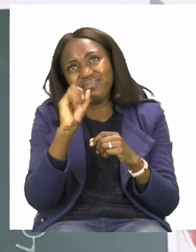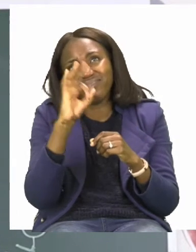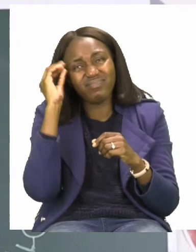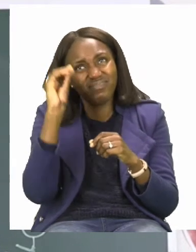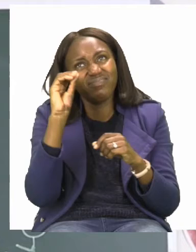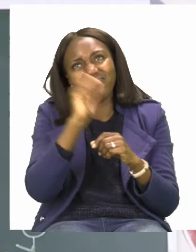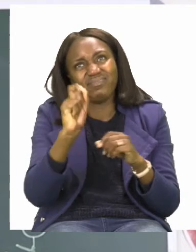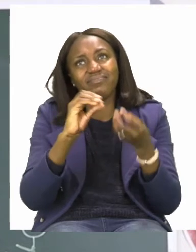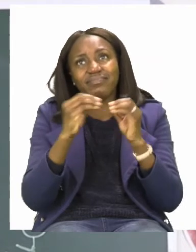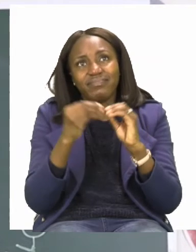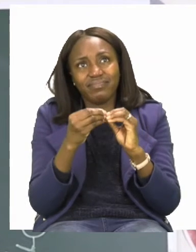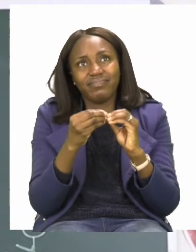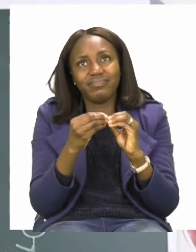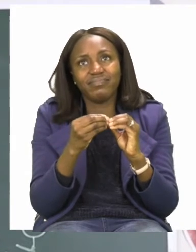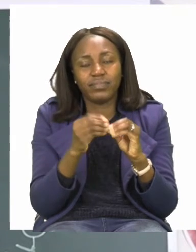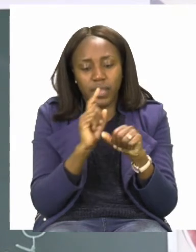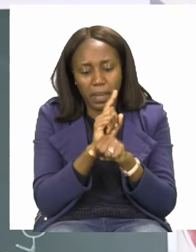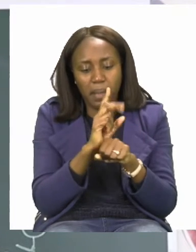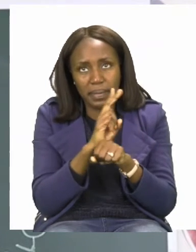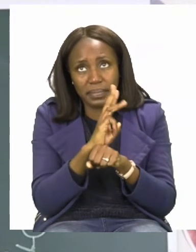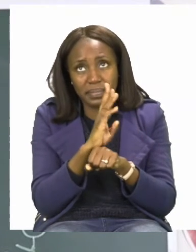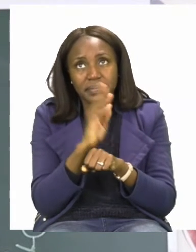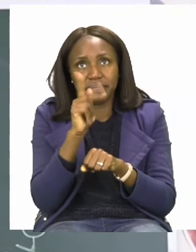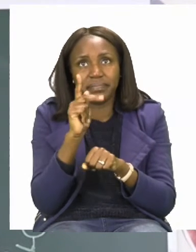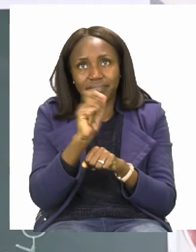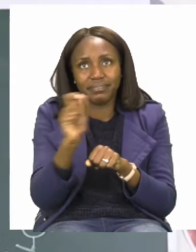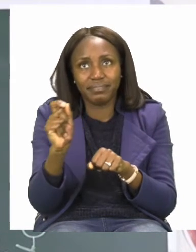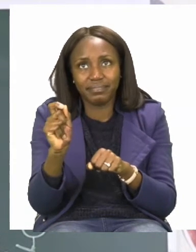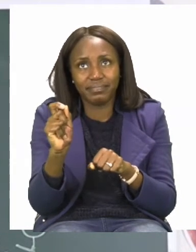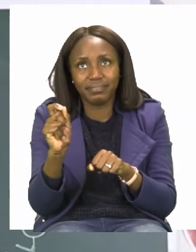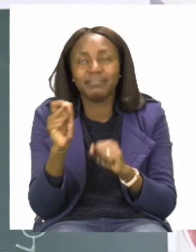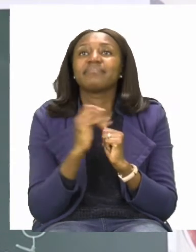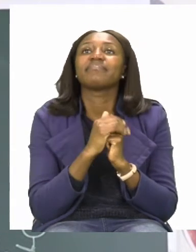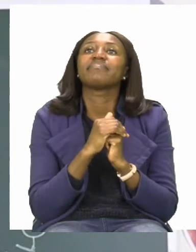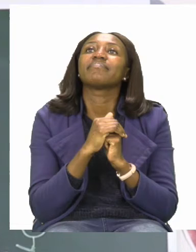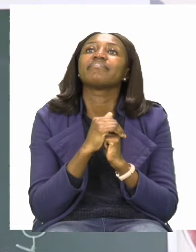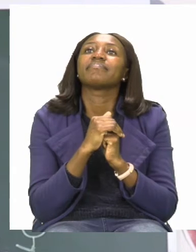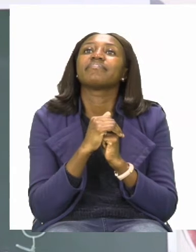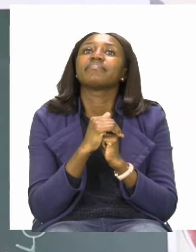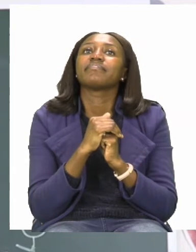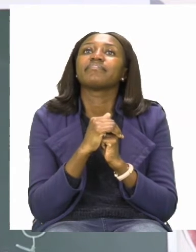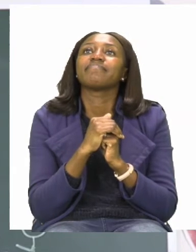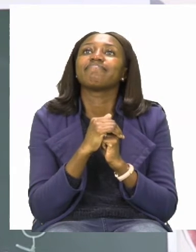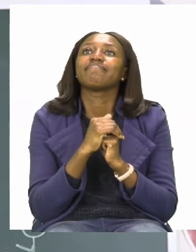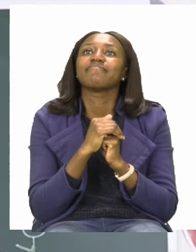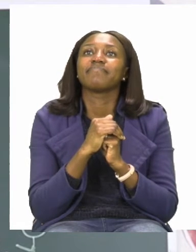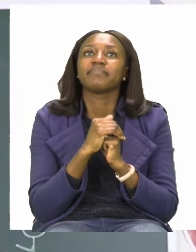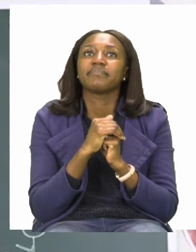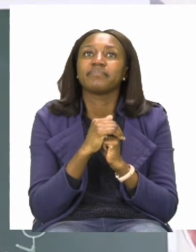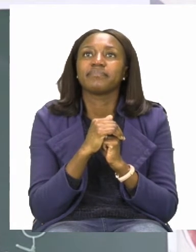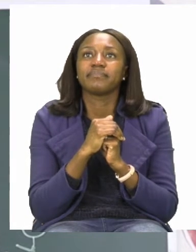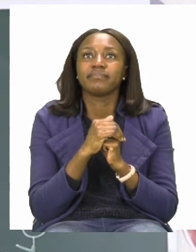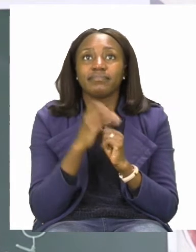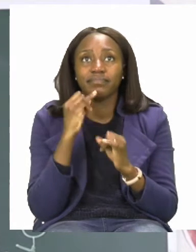make sure that you count again by yourself to see that Susan is definitely 8th. The